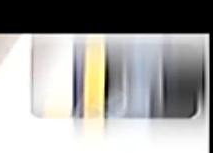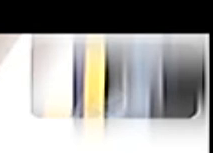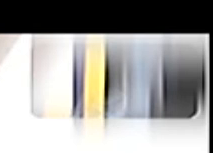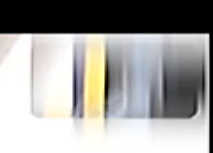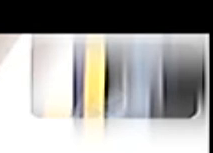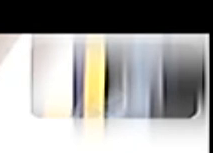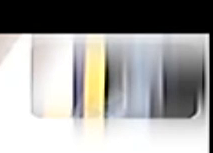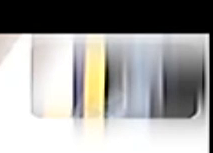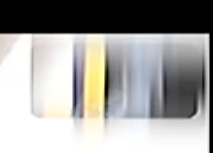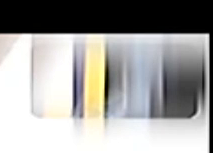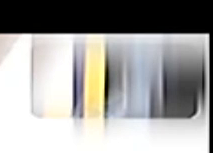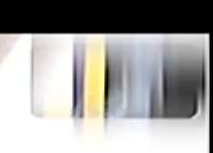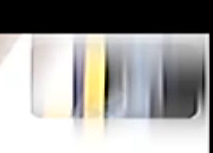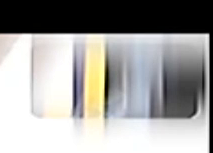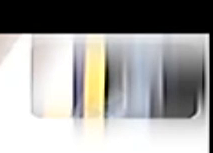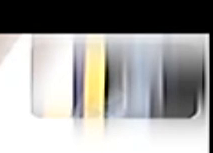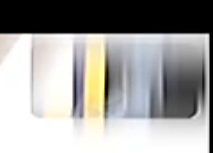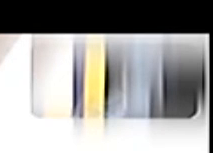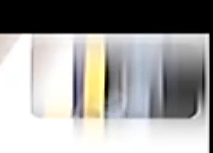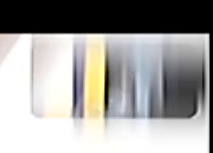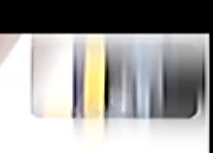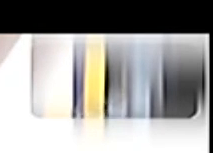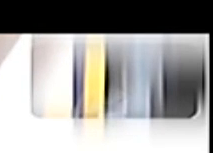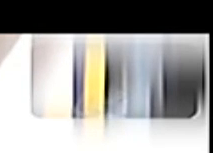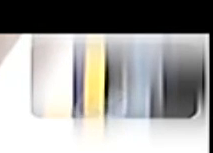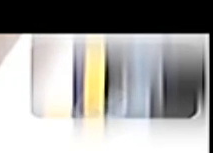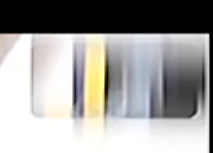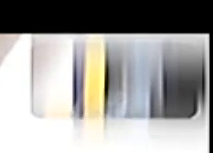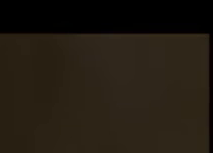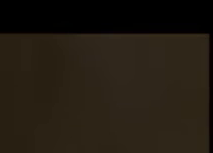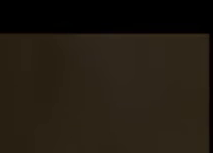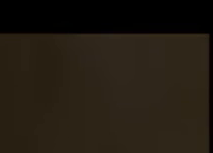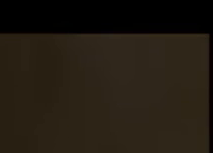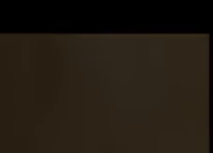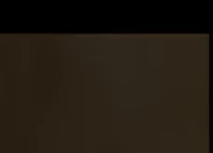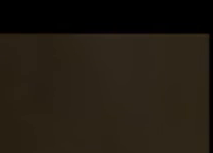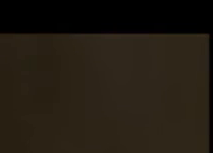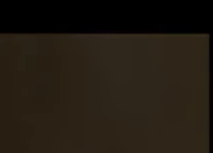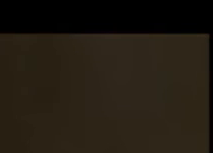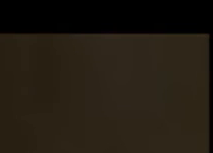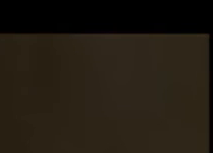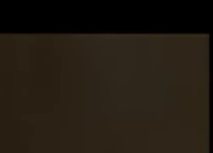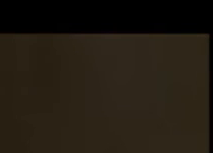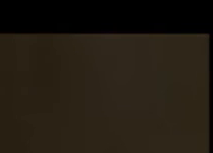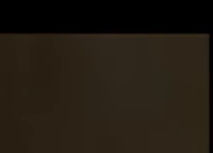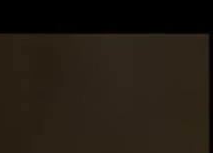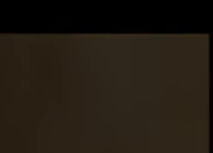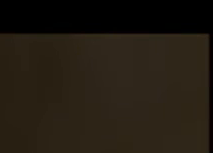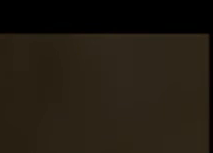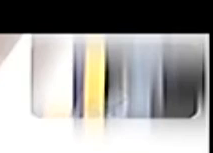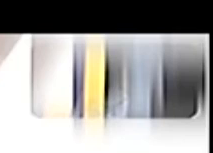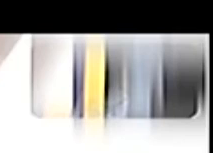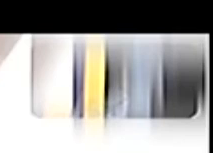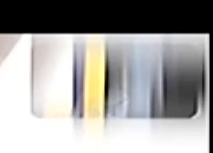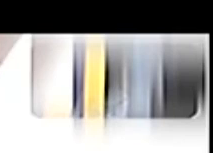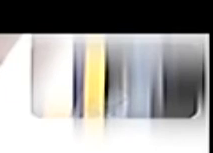Just the other day, I don't know if you saw. I was going to touch on that actually. News 24, the News 24